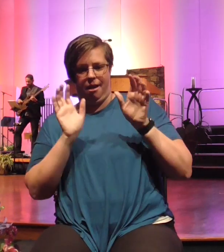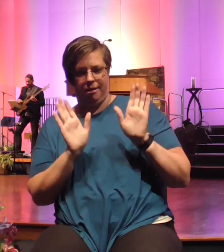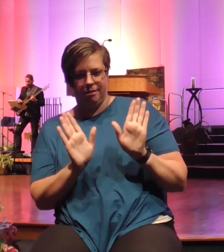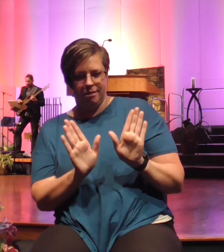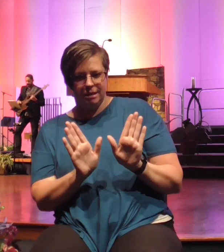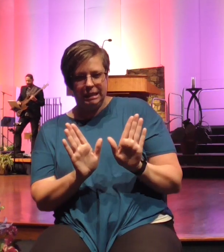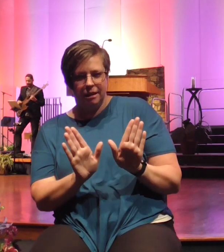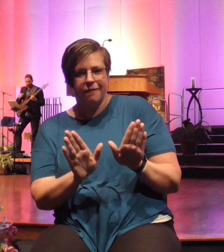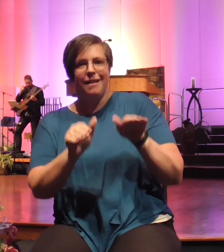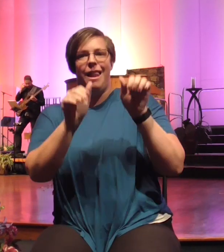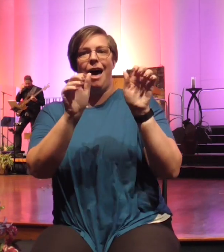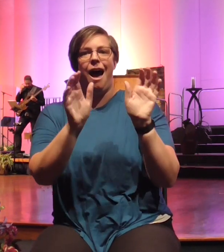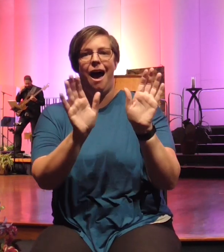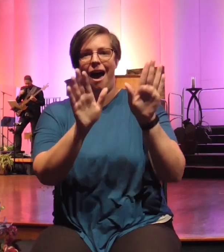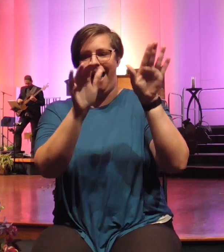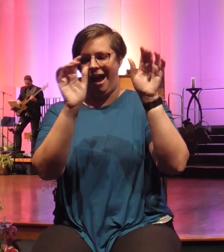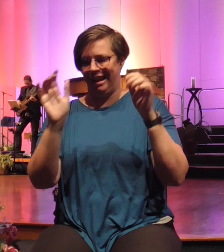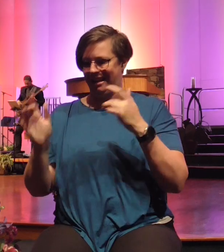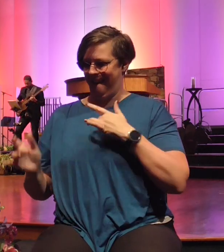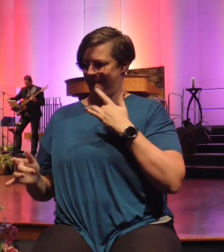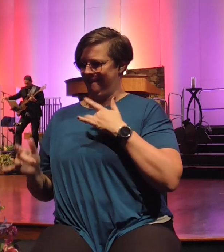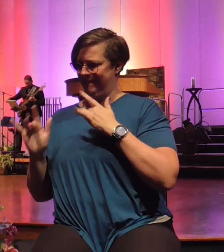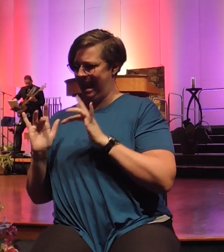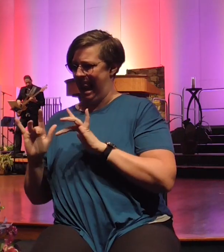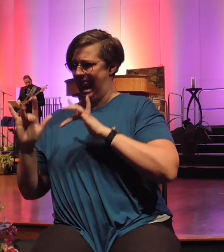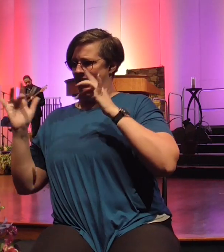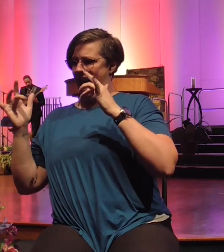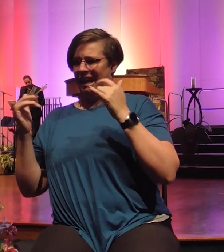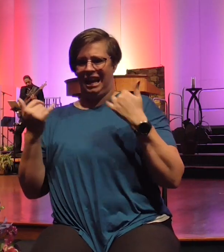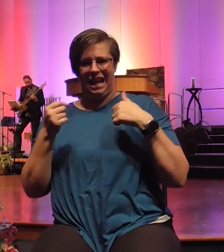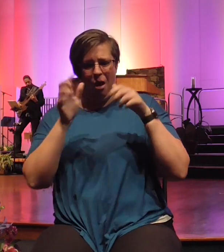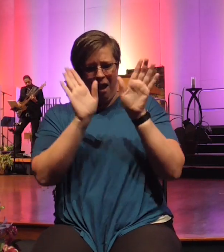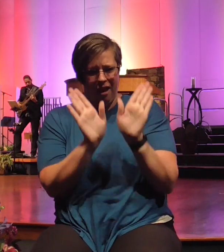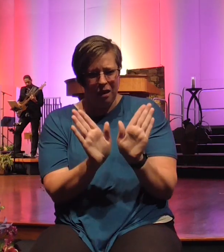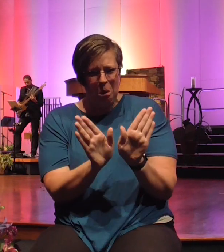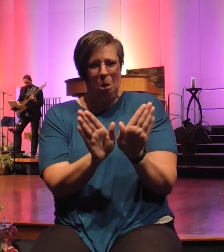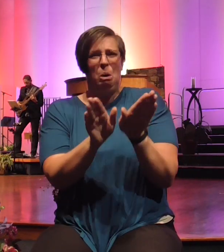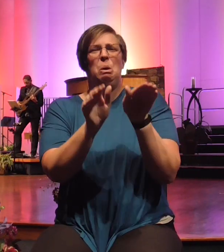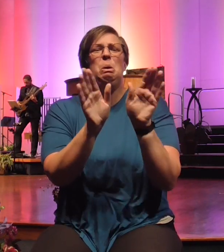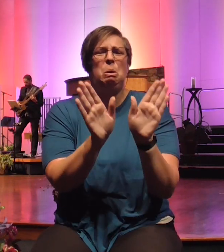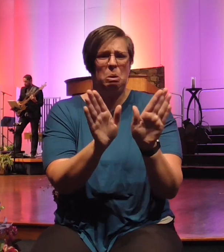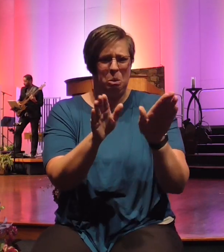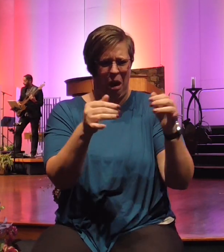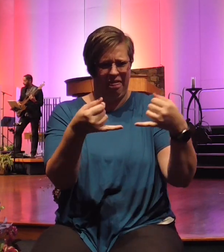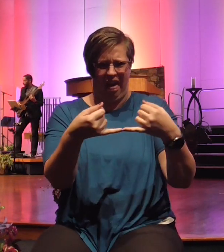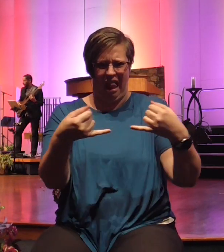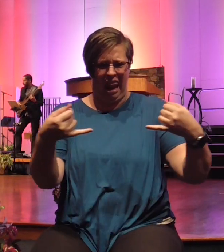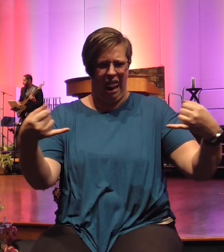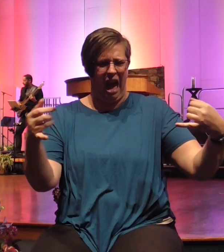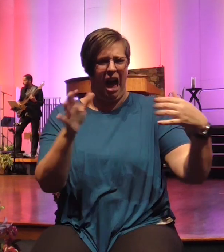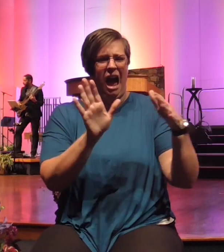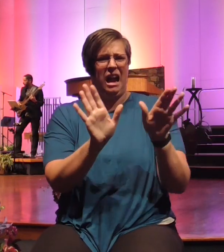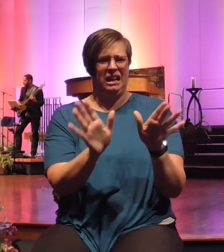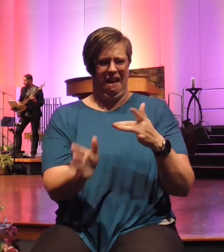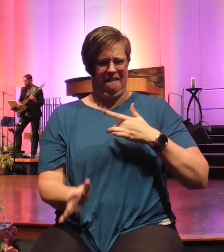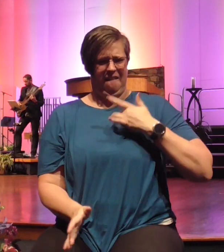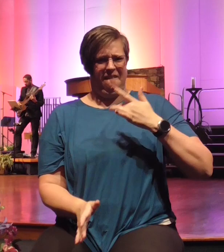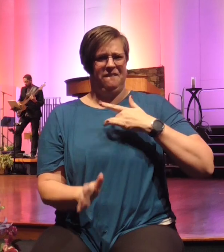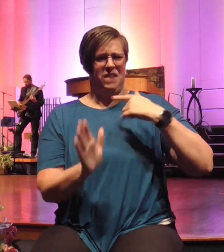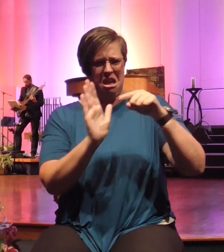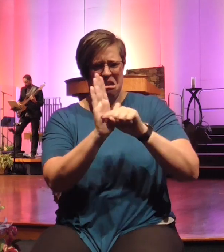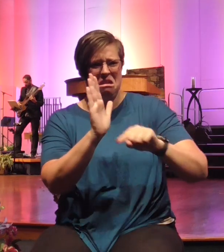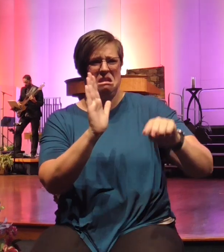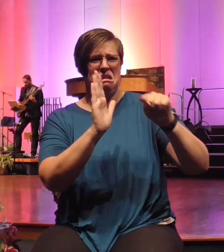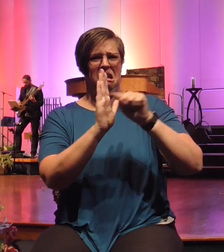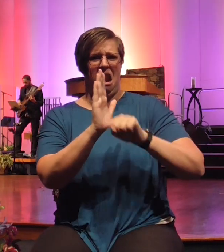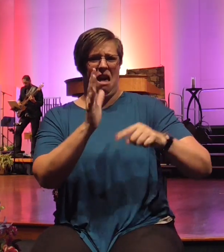airy can't catch my breath, poor sweet canary, for the weight